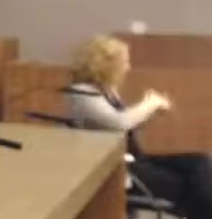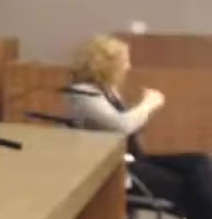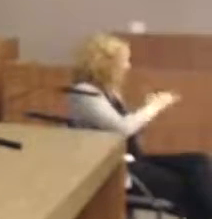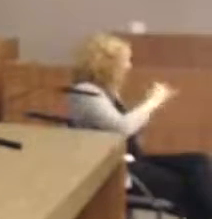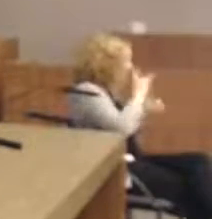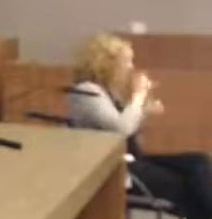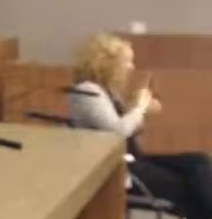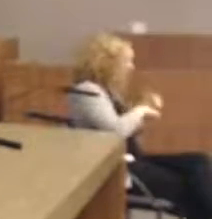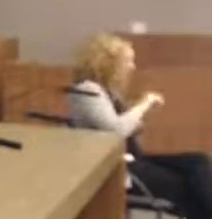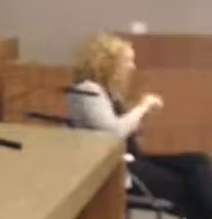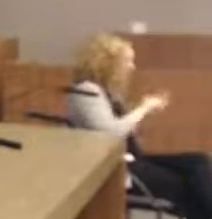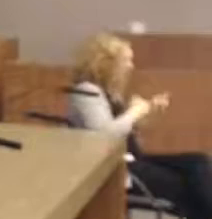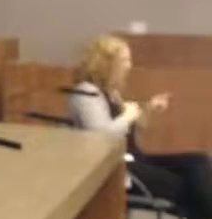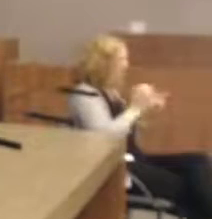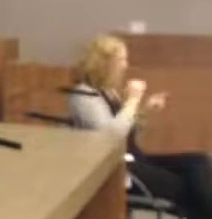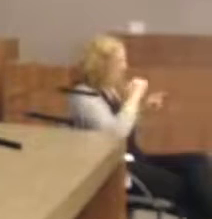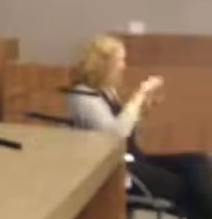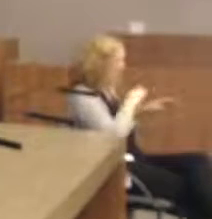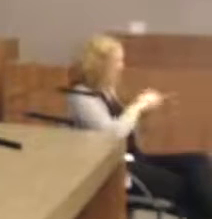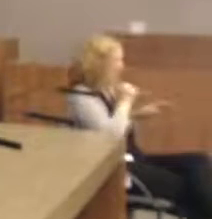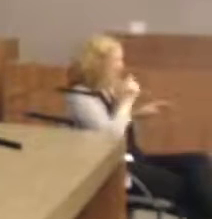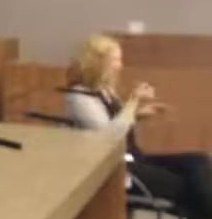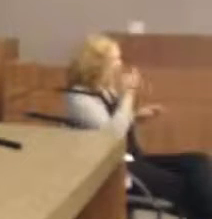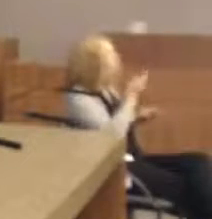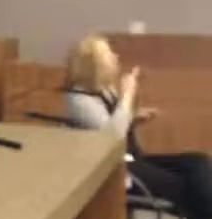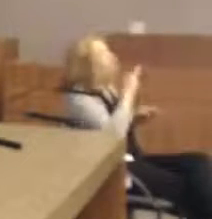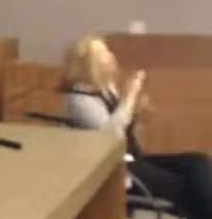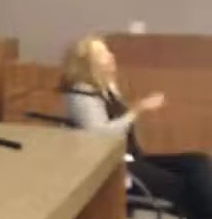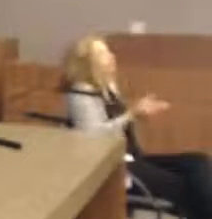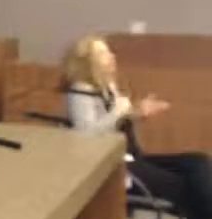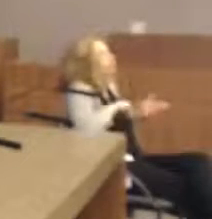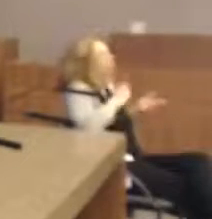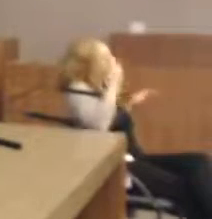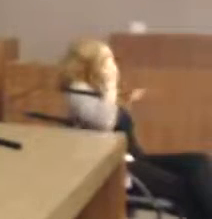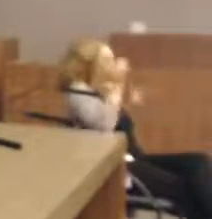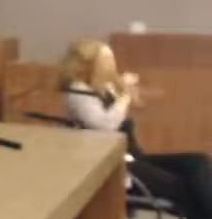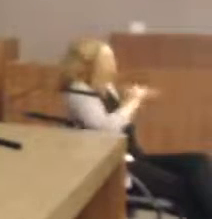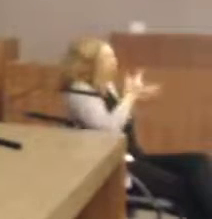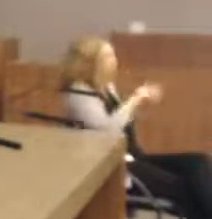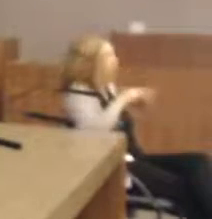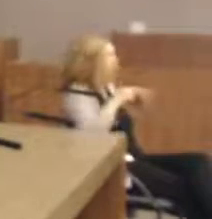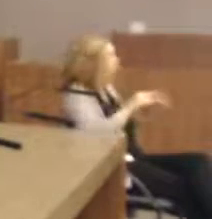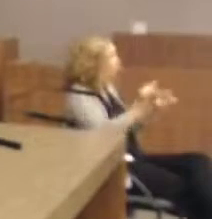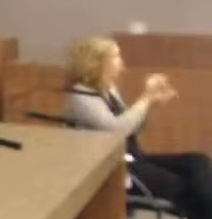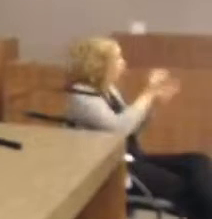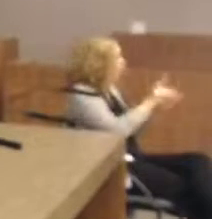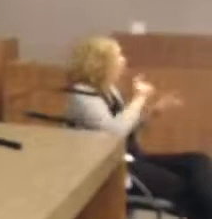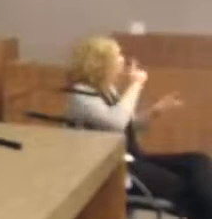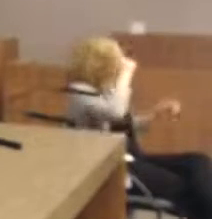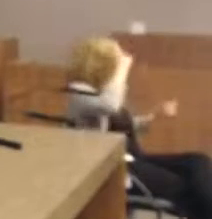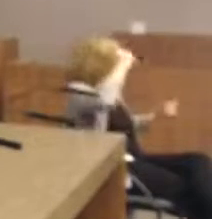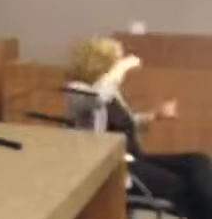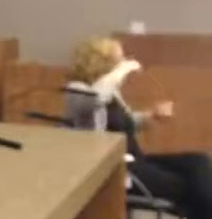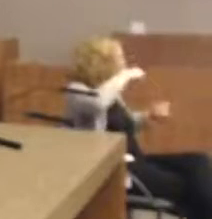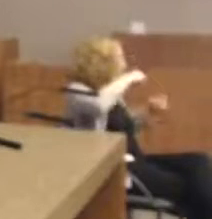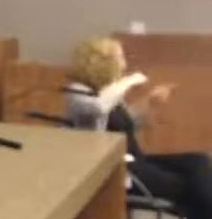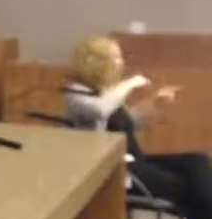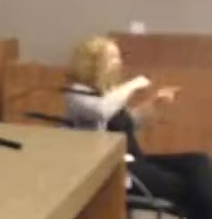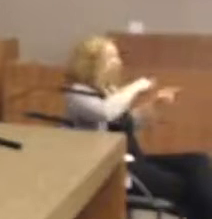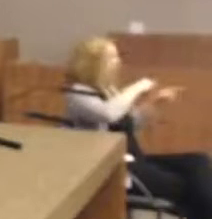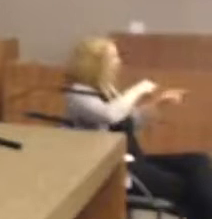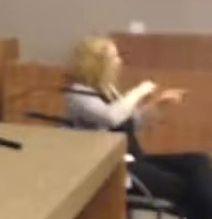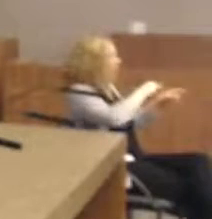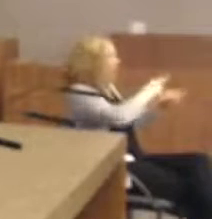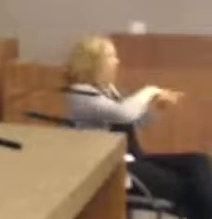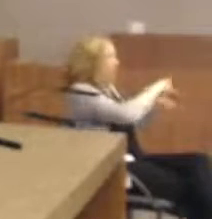have these weird behaviors that we don't understand? It's because things that we don't know that happened during the trauma are being triggered, and they don't know what they